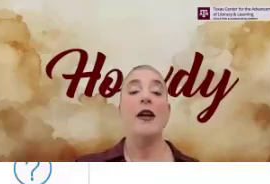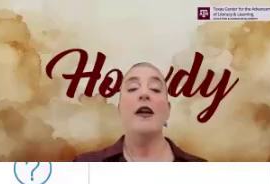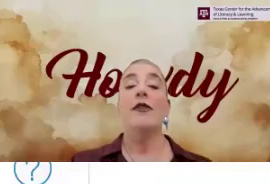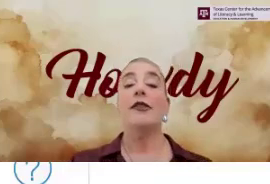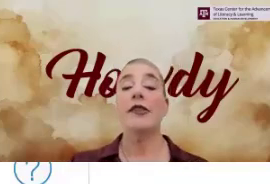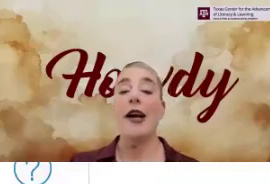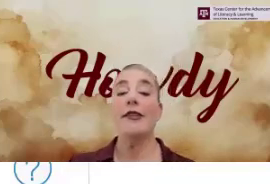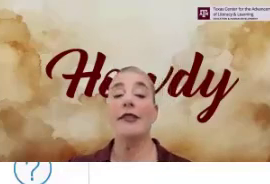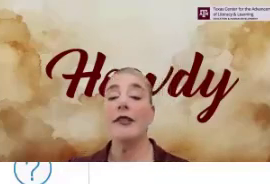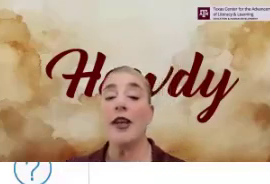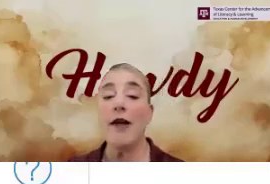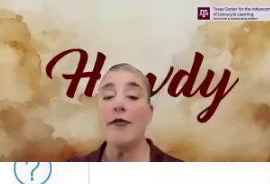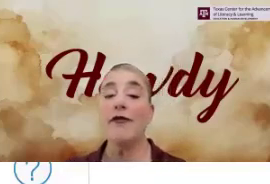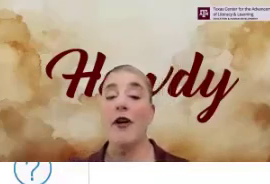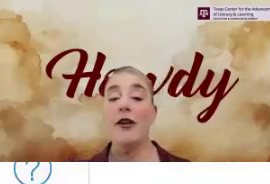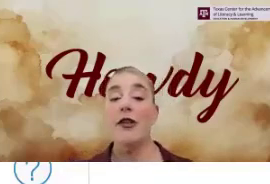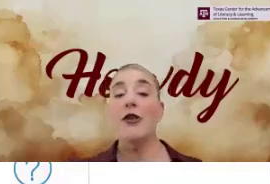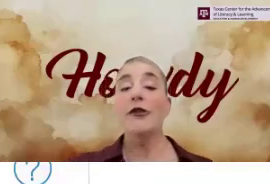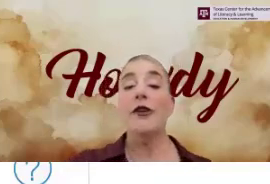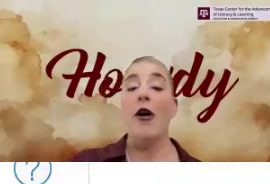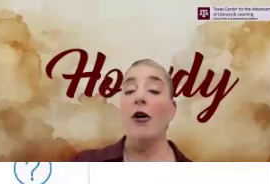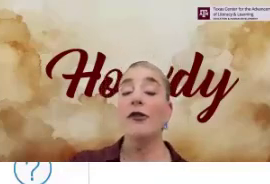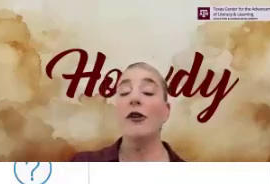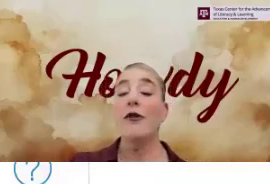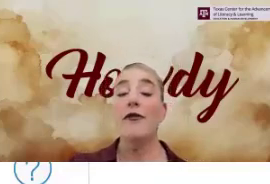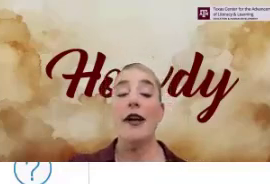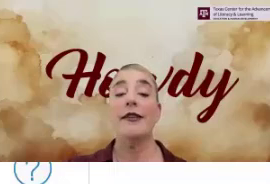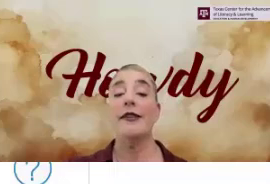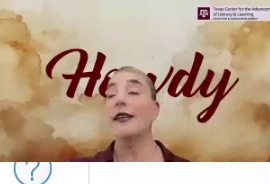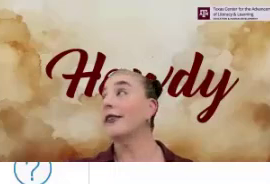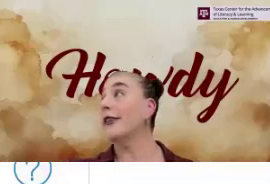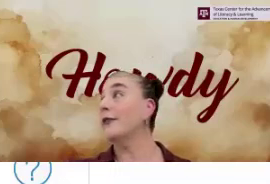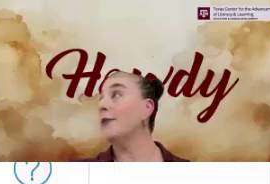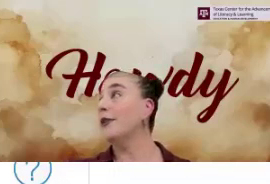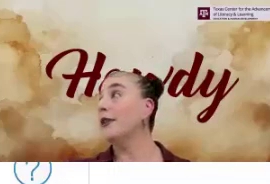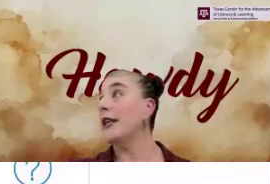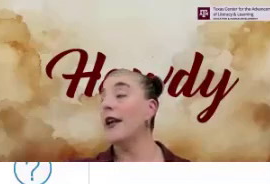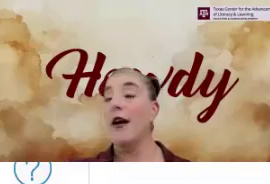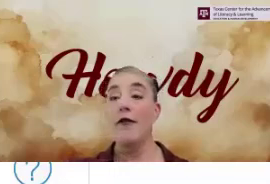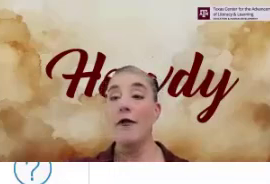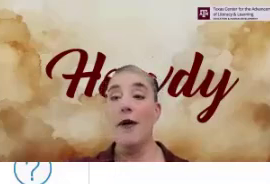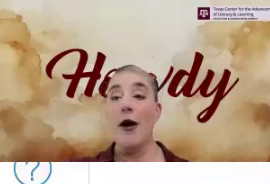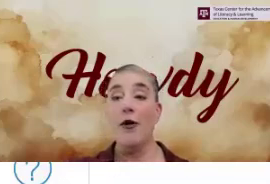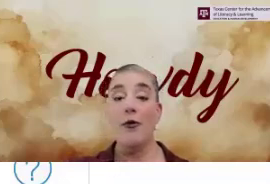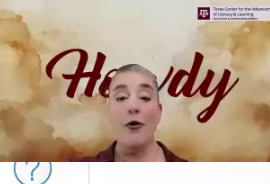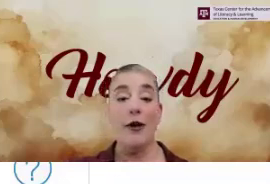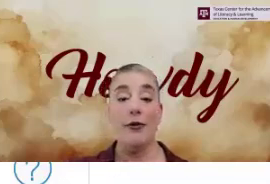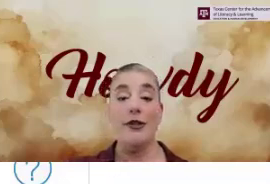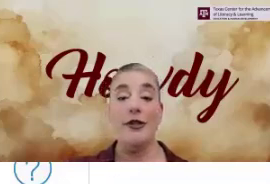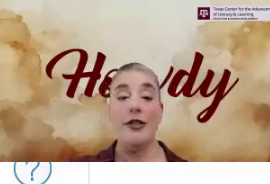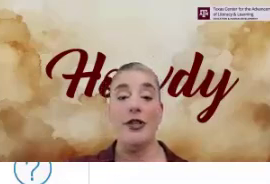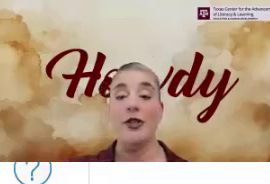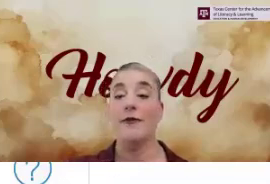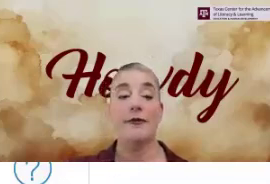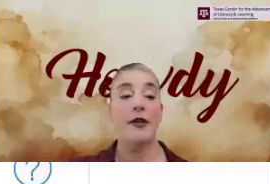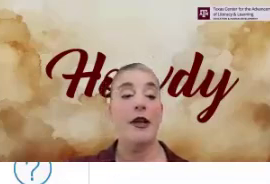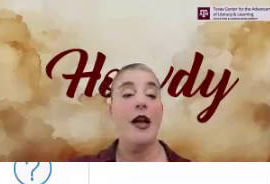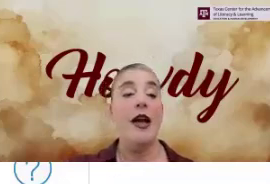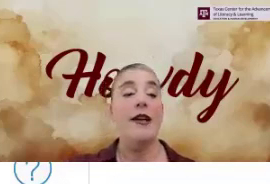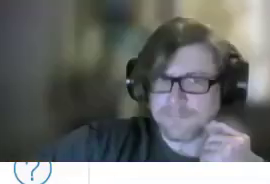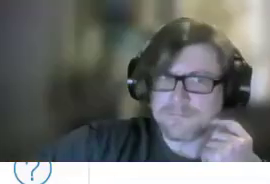okay? The size and the type of font used also affects the accessibility of a PowerPoint